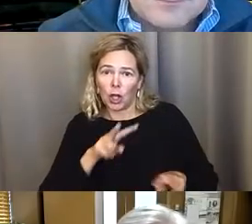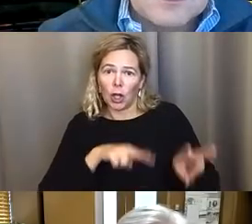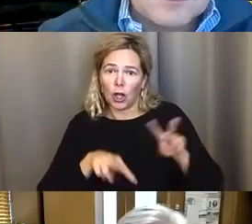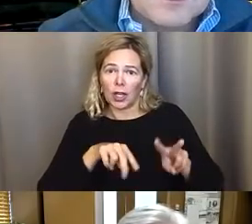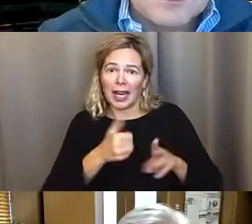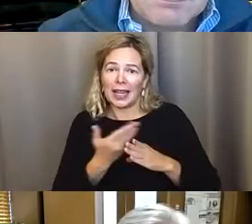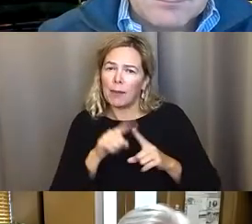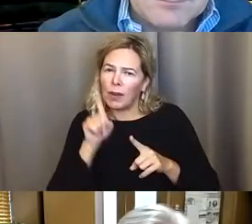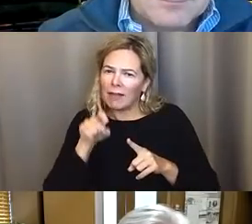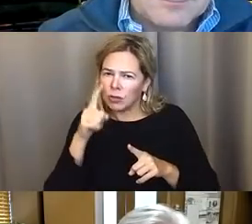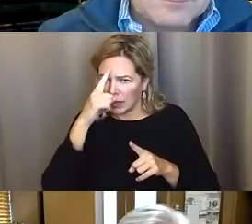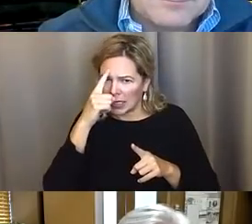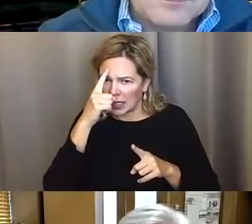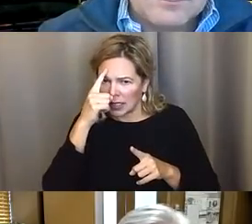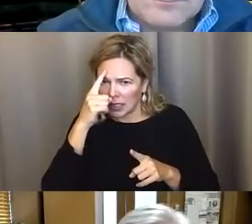look at. And